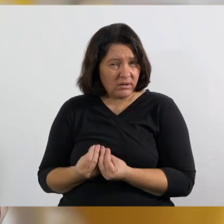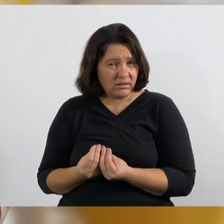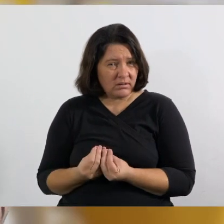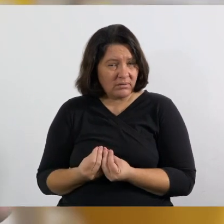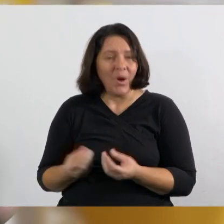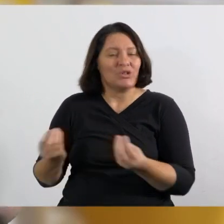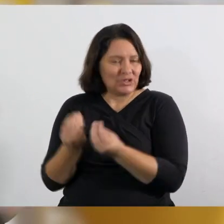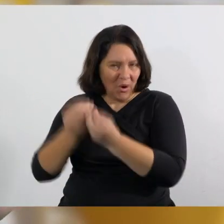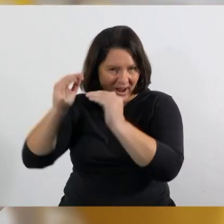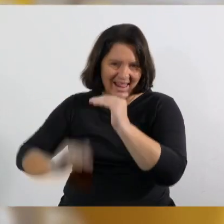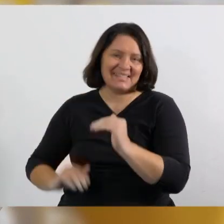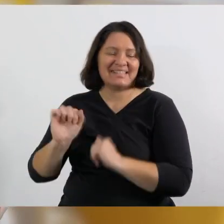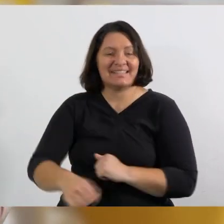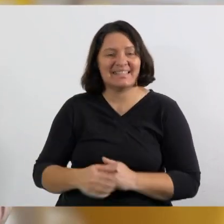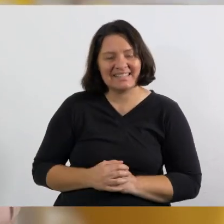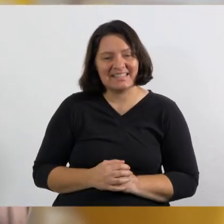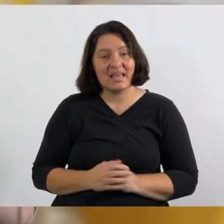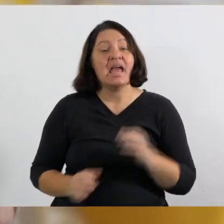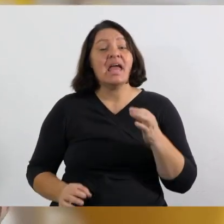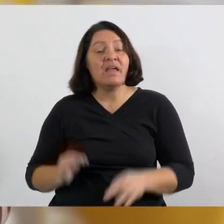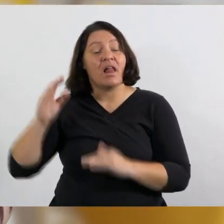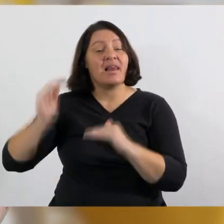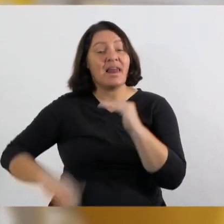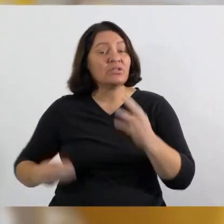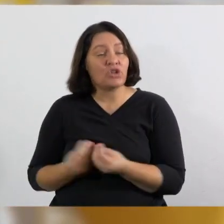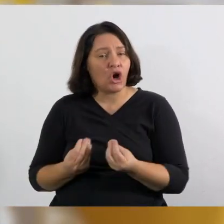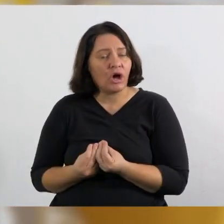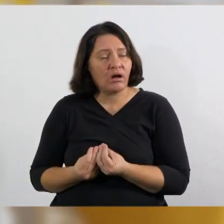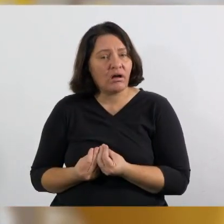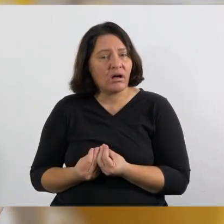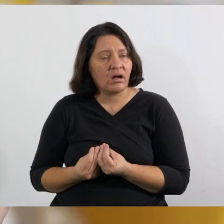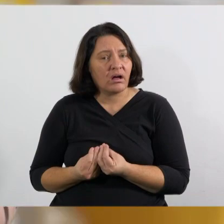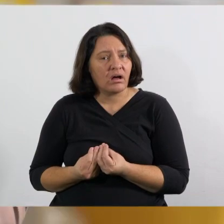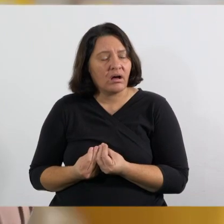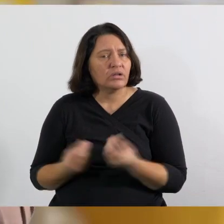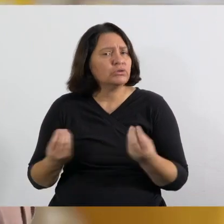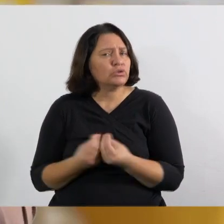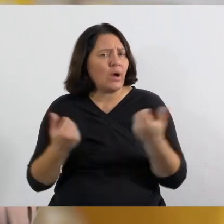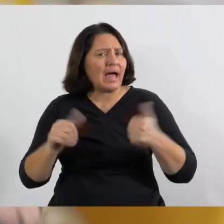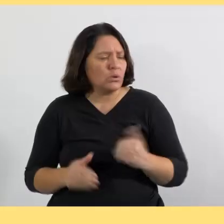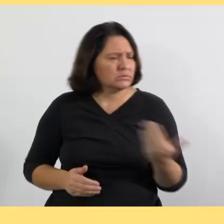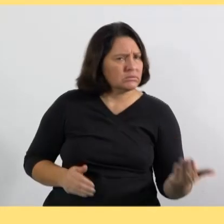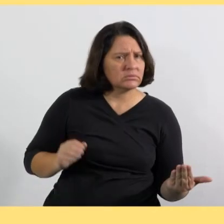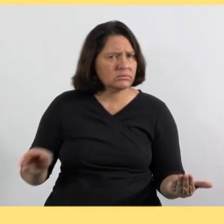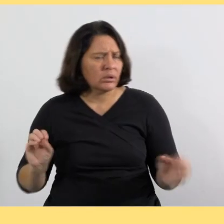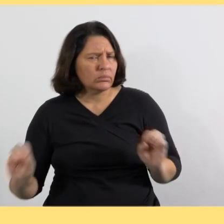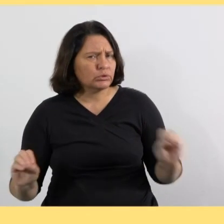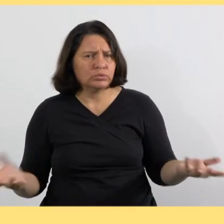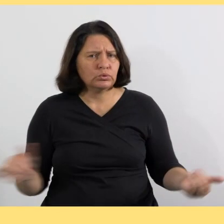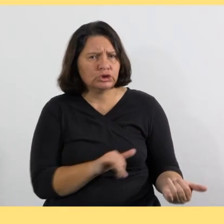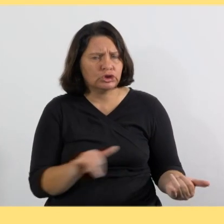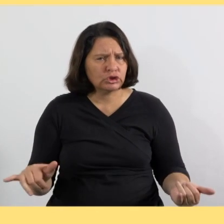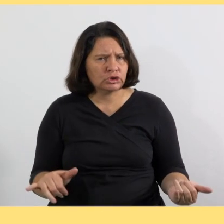my stock. So if it is decreasing my stock, on what side of the stock account will I record it? It will definitely